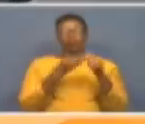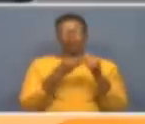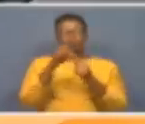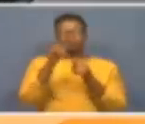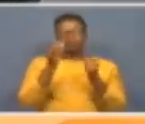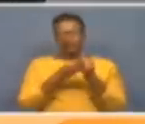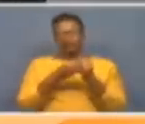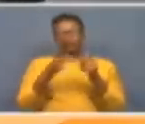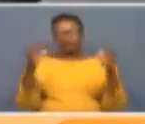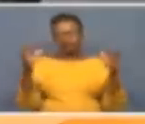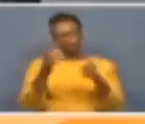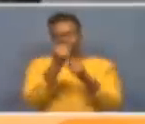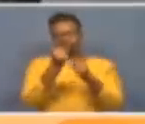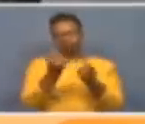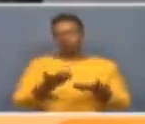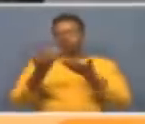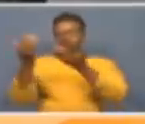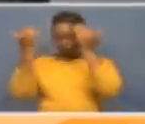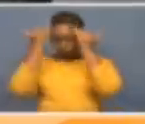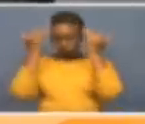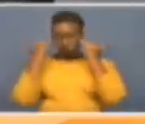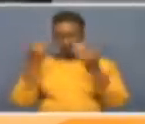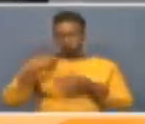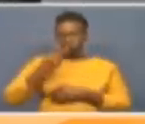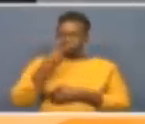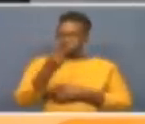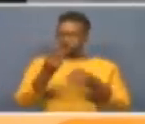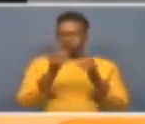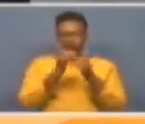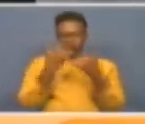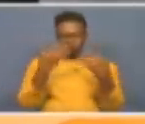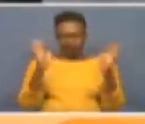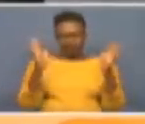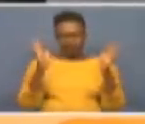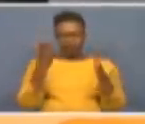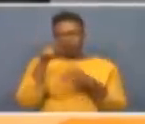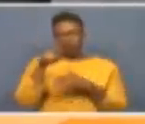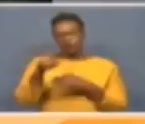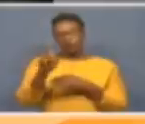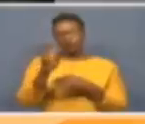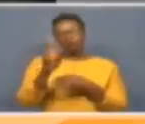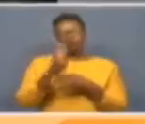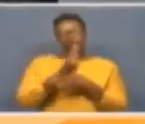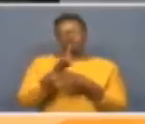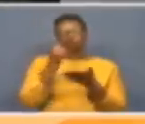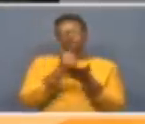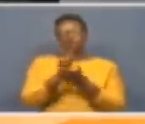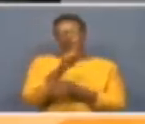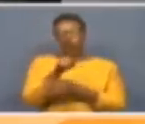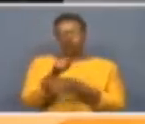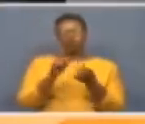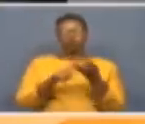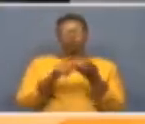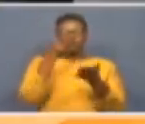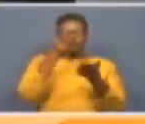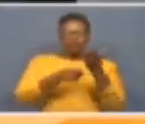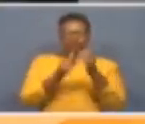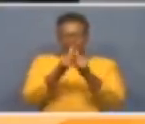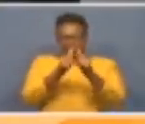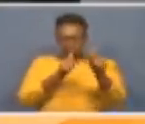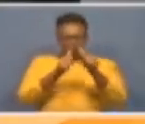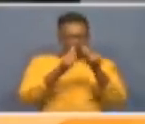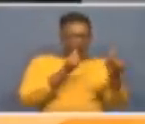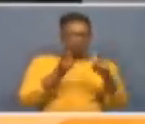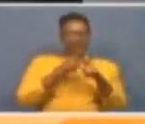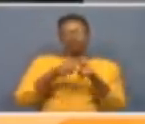arrested and charged, we all saw that, over allegations of abuse of office, bribery and failure to pay taxes. She was released on a 5 million